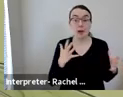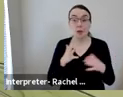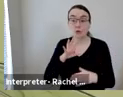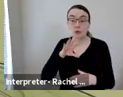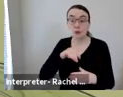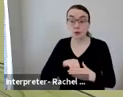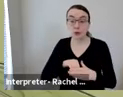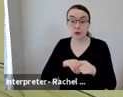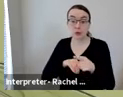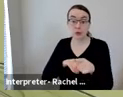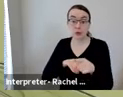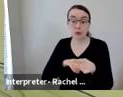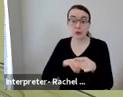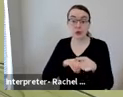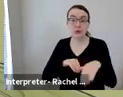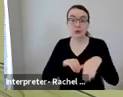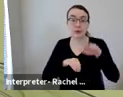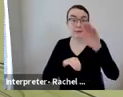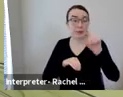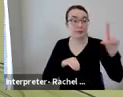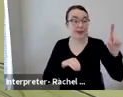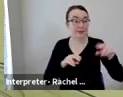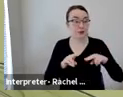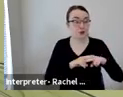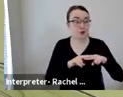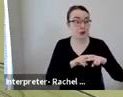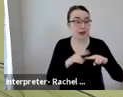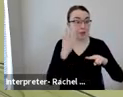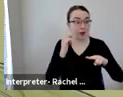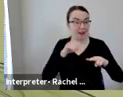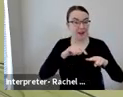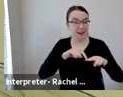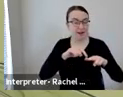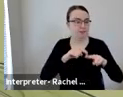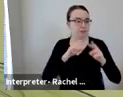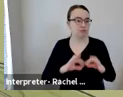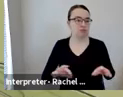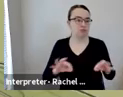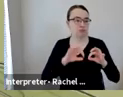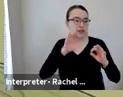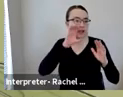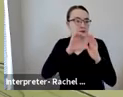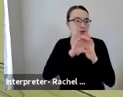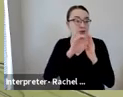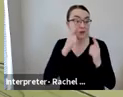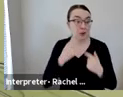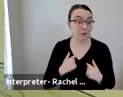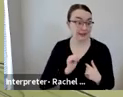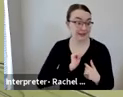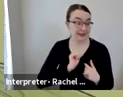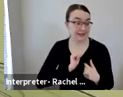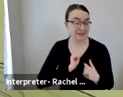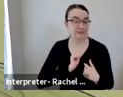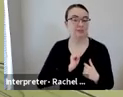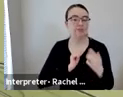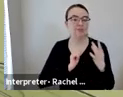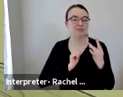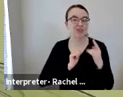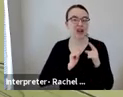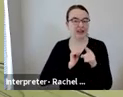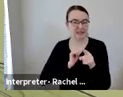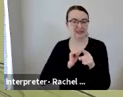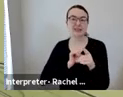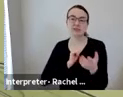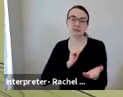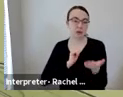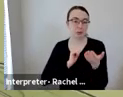the train in the upper left there because that's actually a pivotal image for me. That's probably a